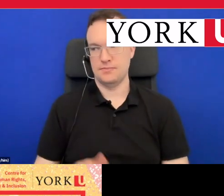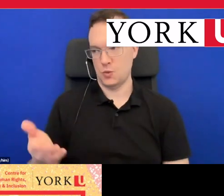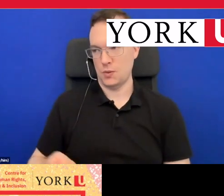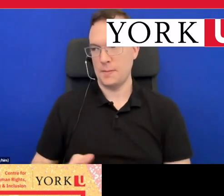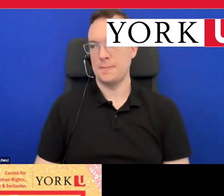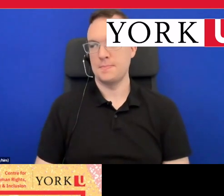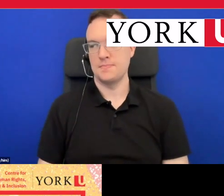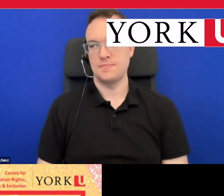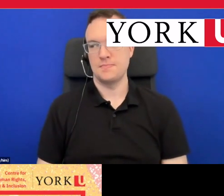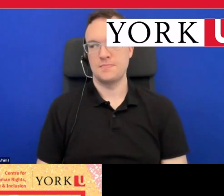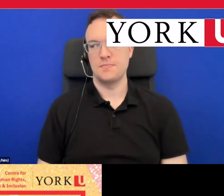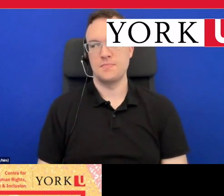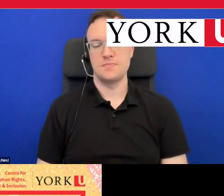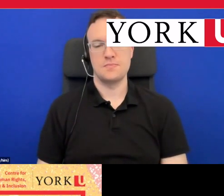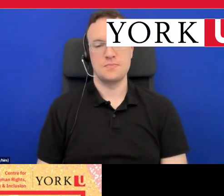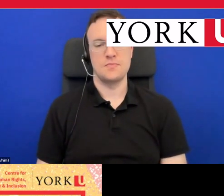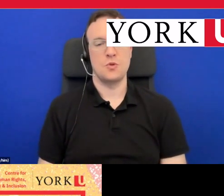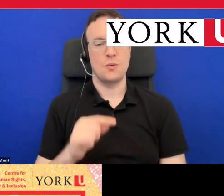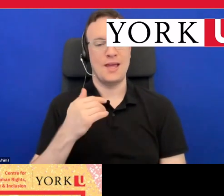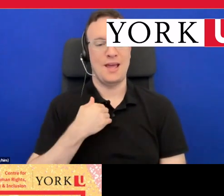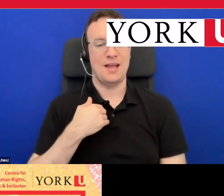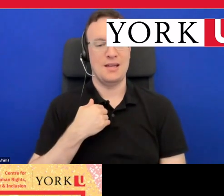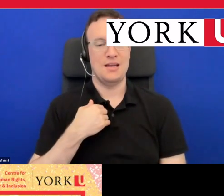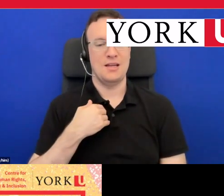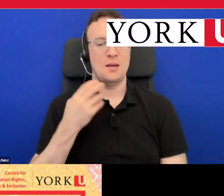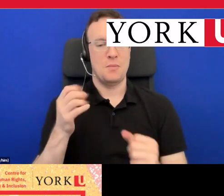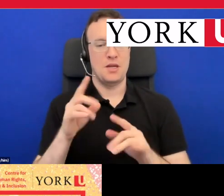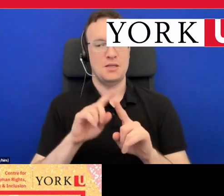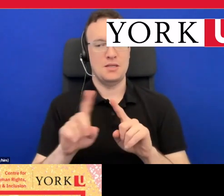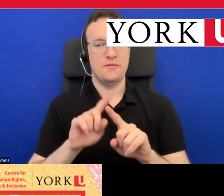presenter. We had a number of